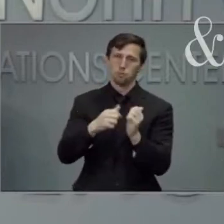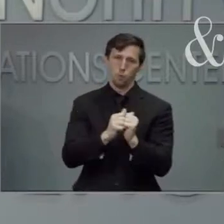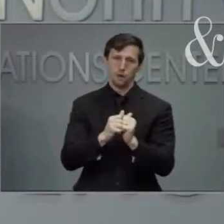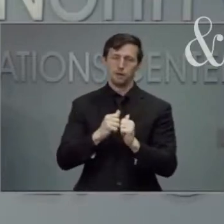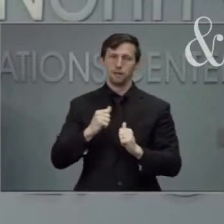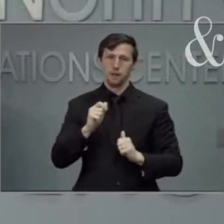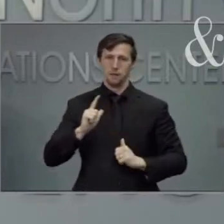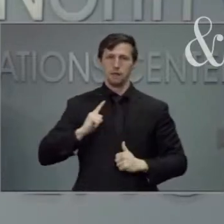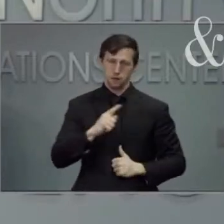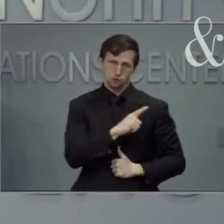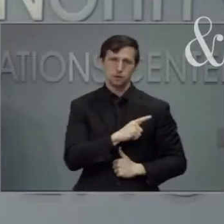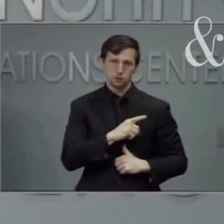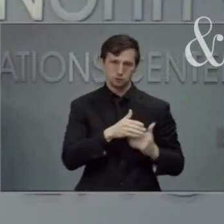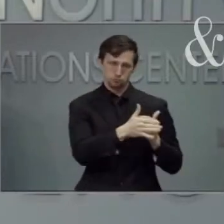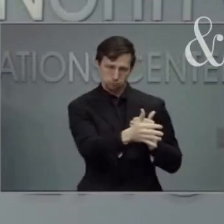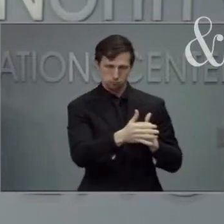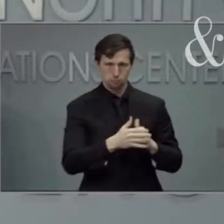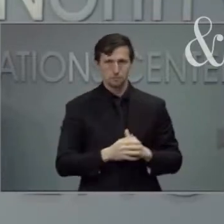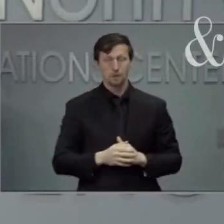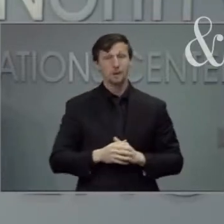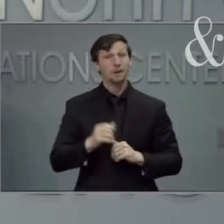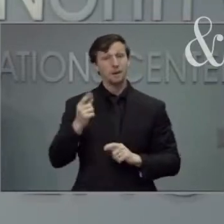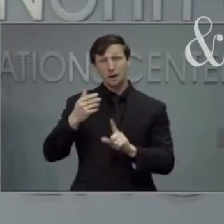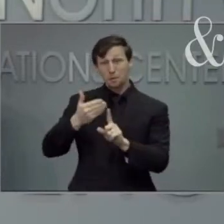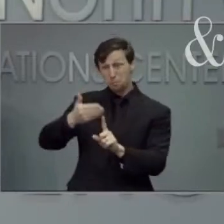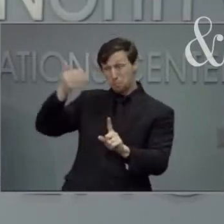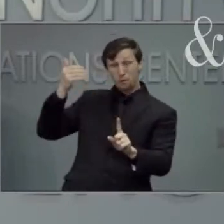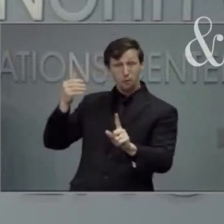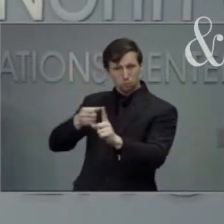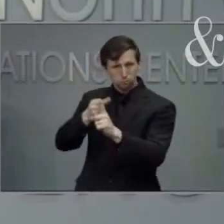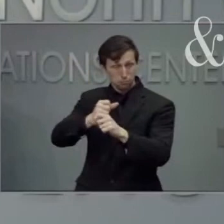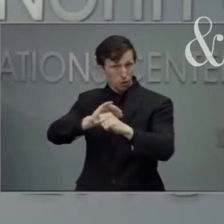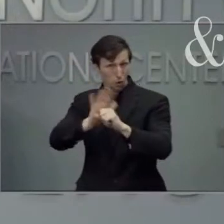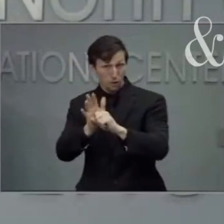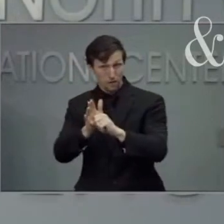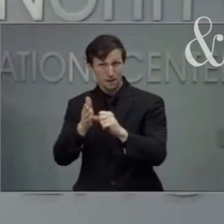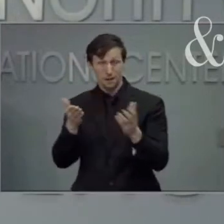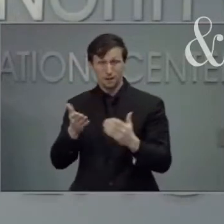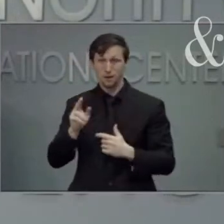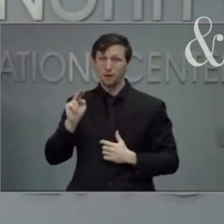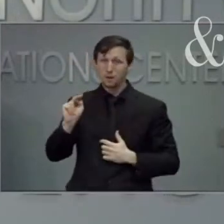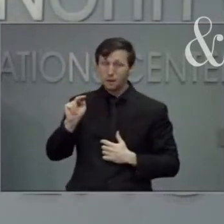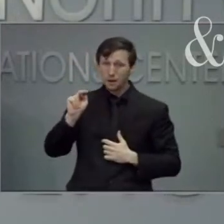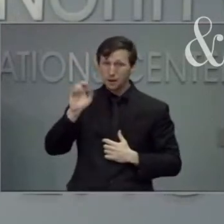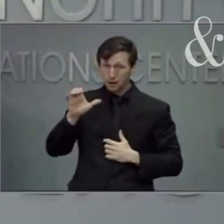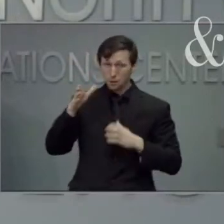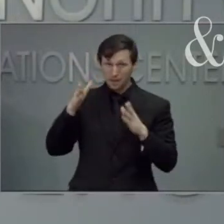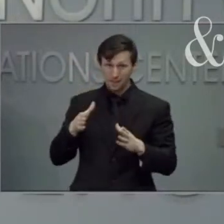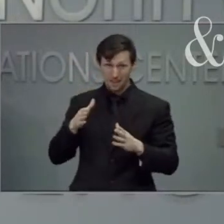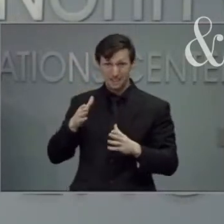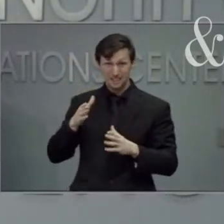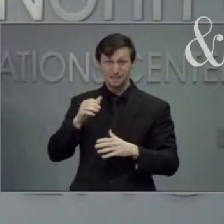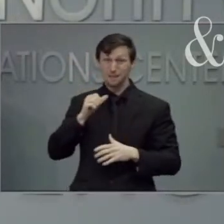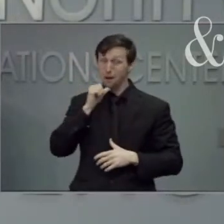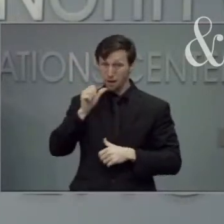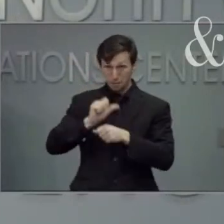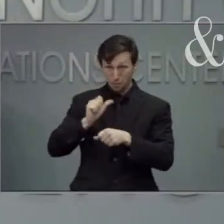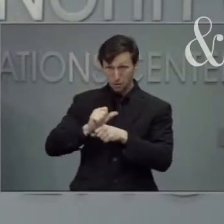Even before the pandemic, North Carolina had some of the shortest and stingiest employment benefits in the